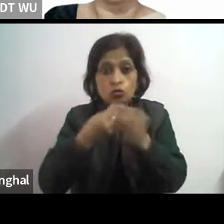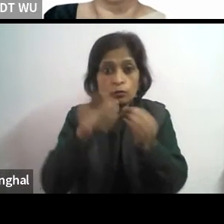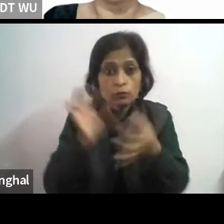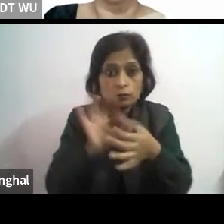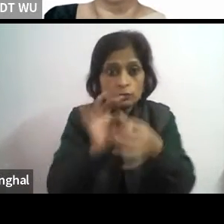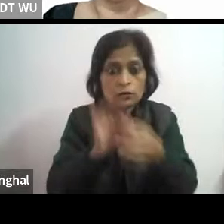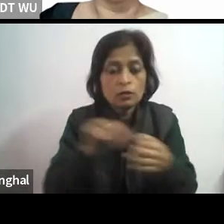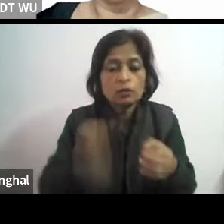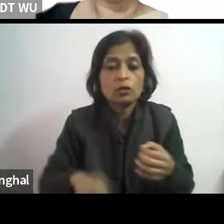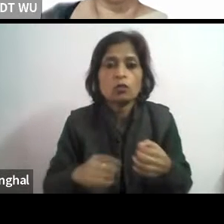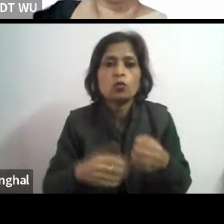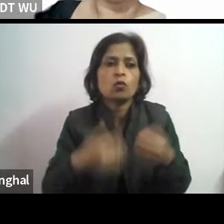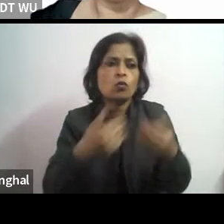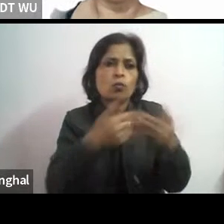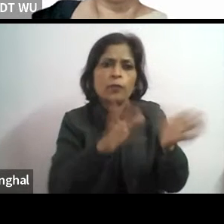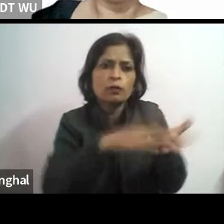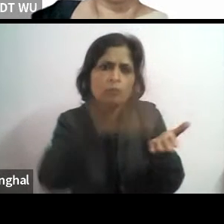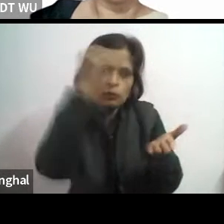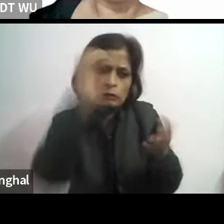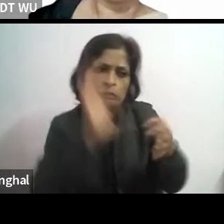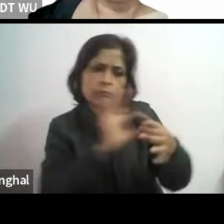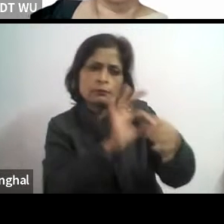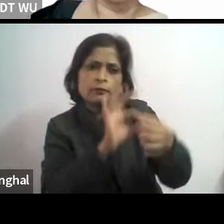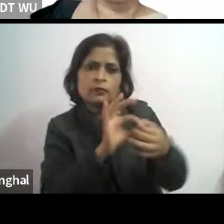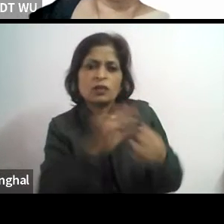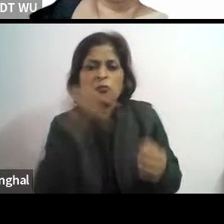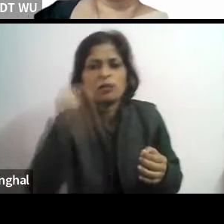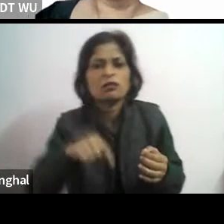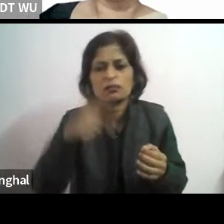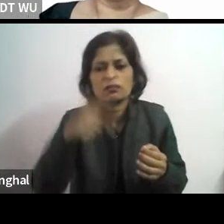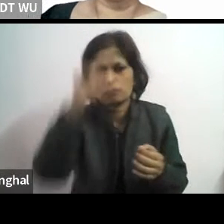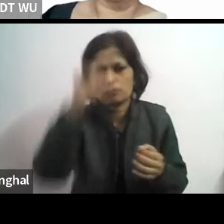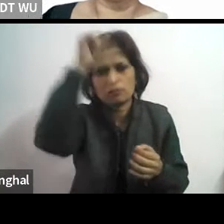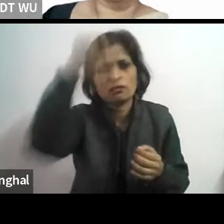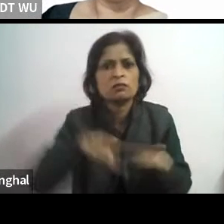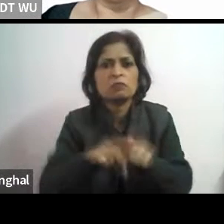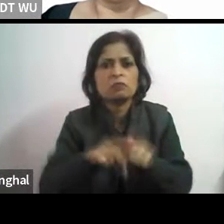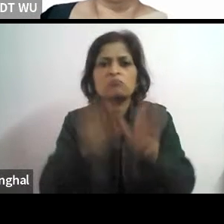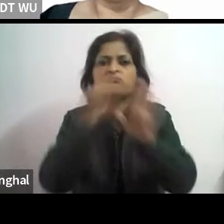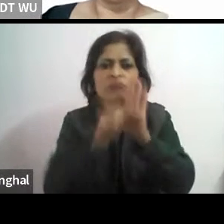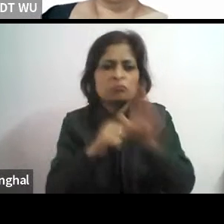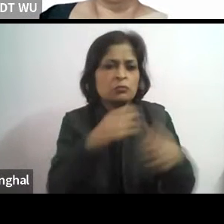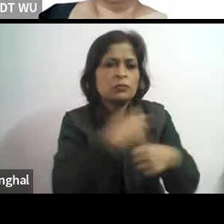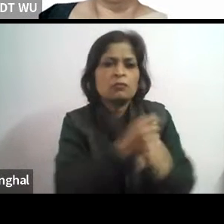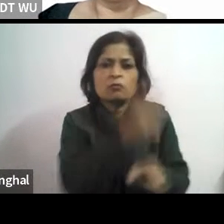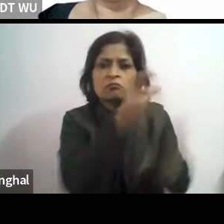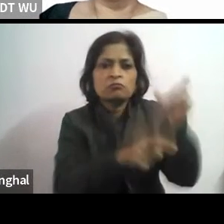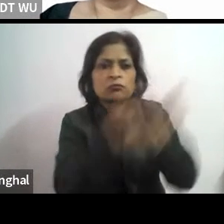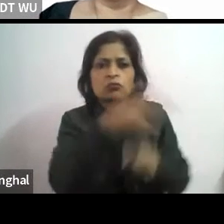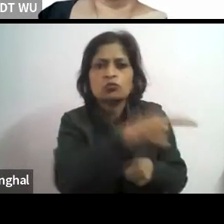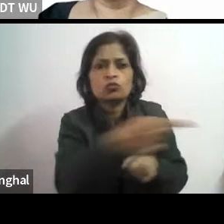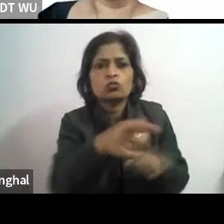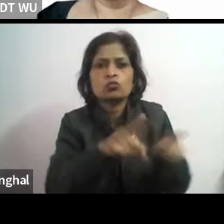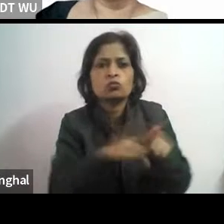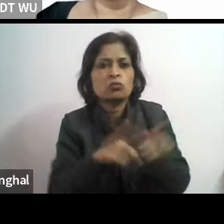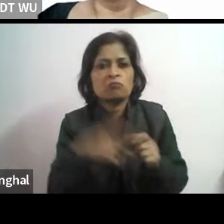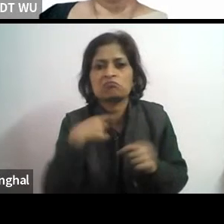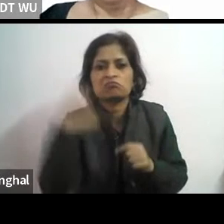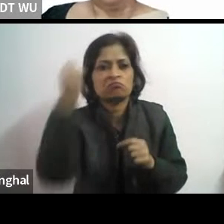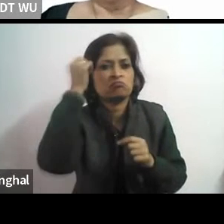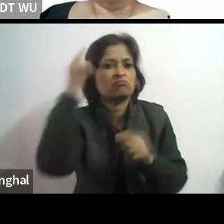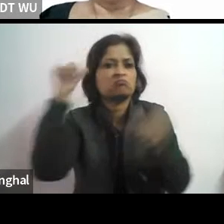open distance learning. But still in India, the policy makers or approval authorities, they are reluctant about